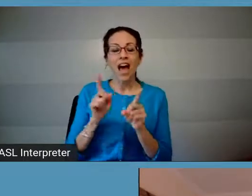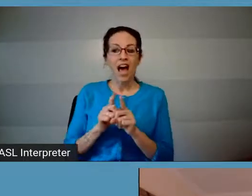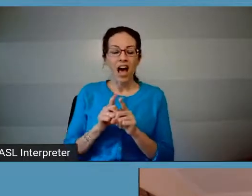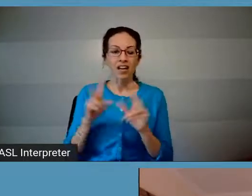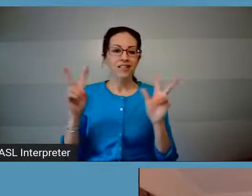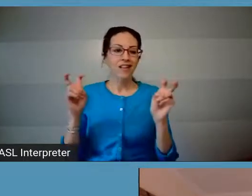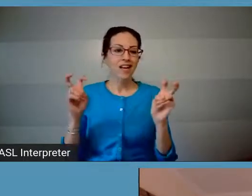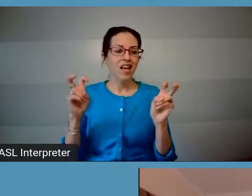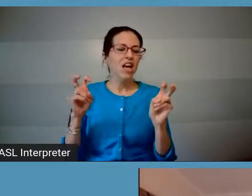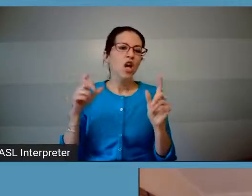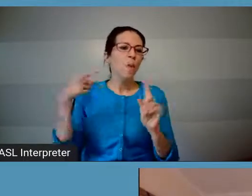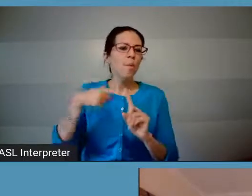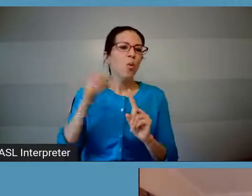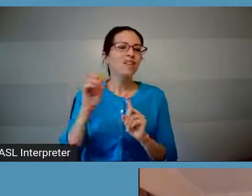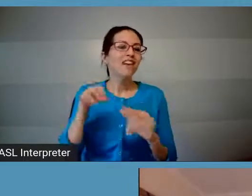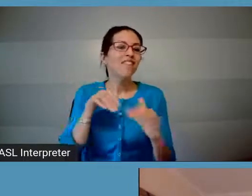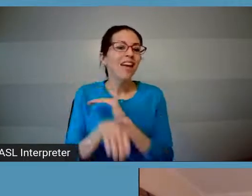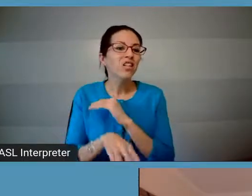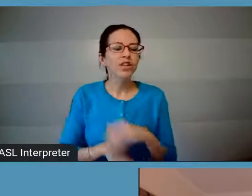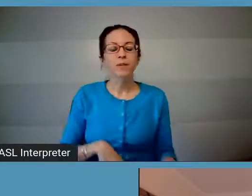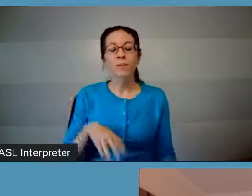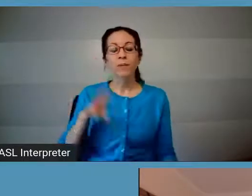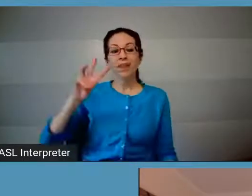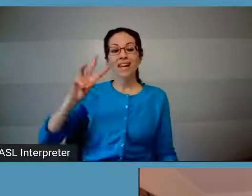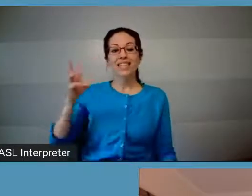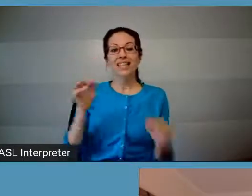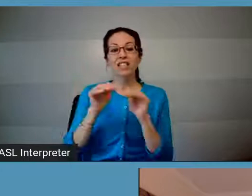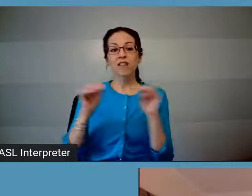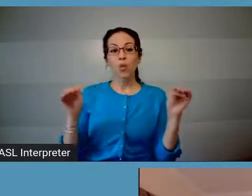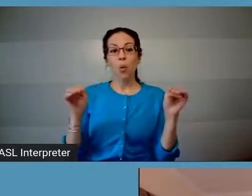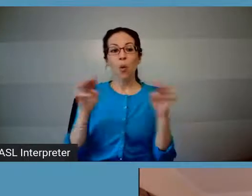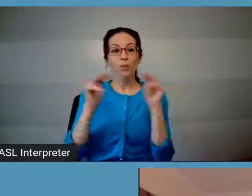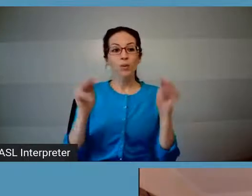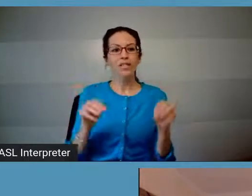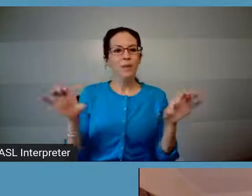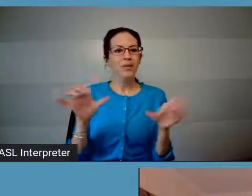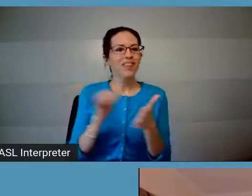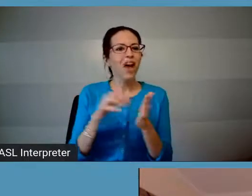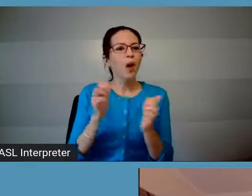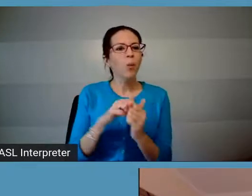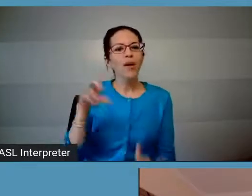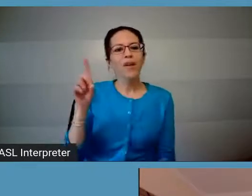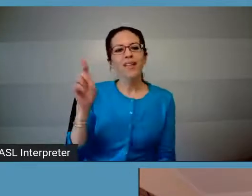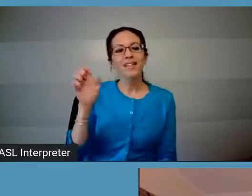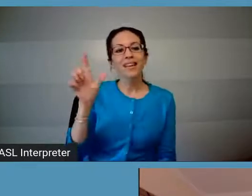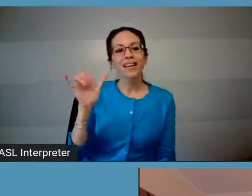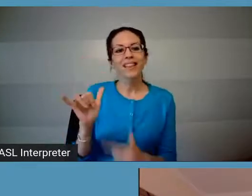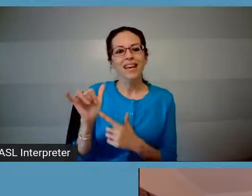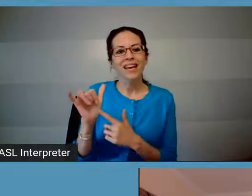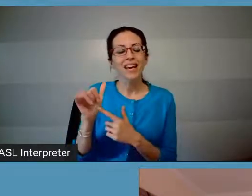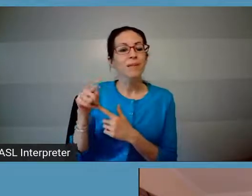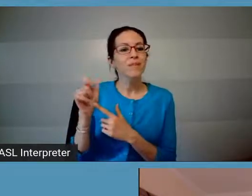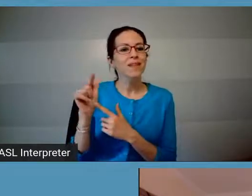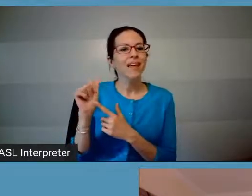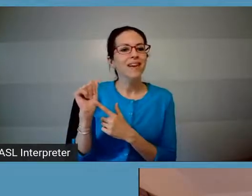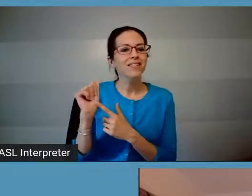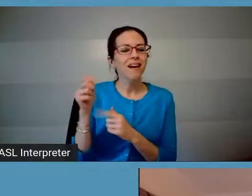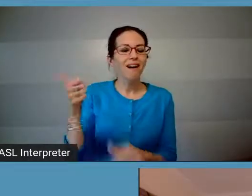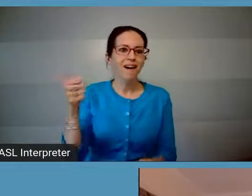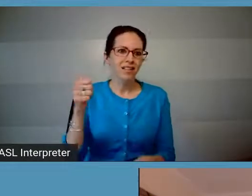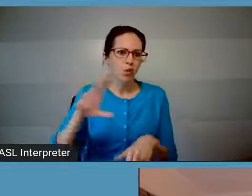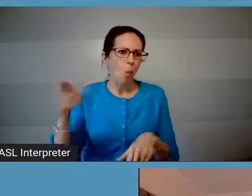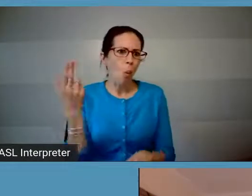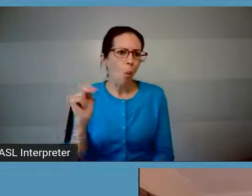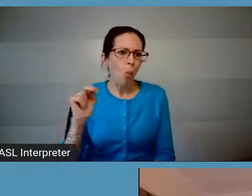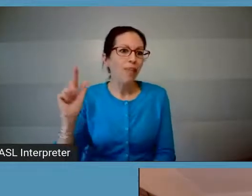entry. I know that the Sixth Floor Museum has done that with Dealey Plaza. Dealey Plaza is its own landmark administered by other